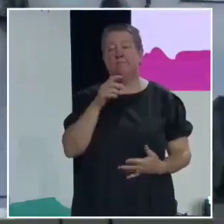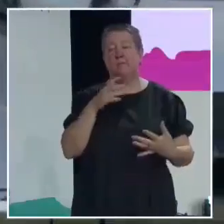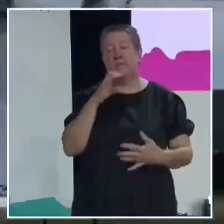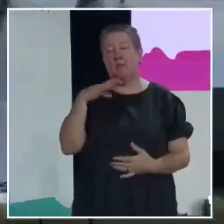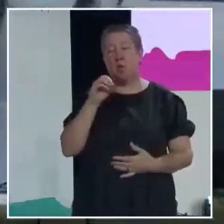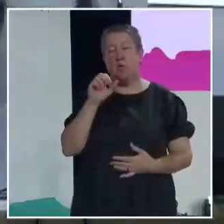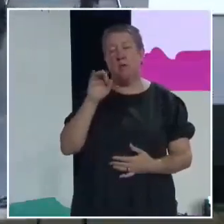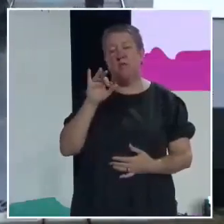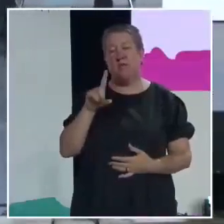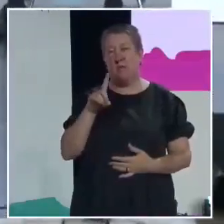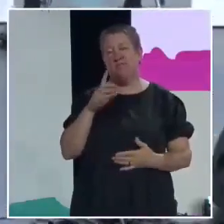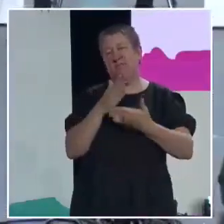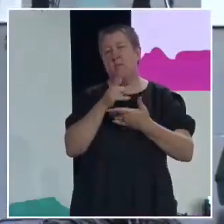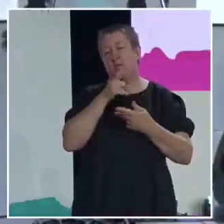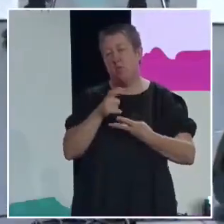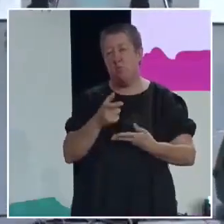some comments. Thank you.